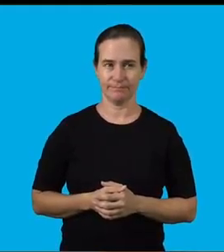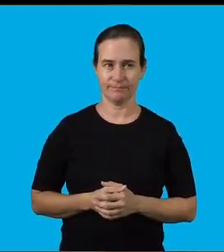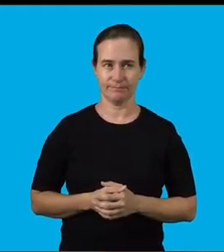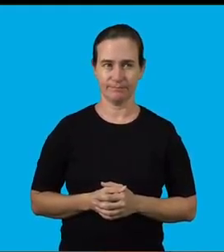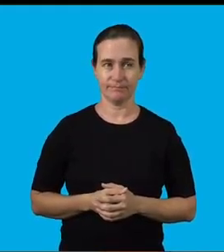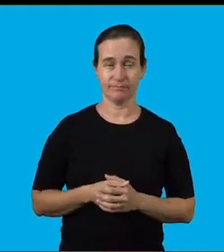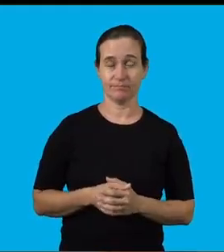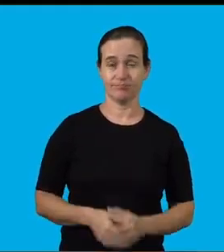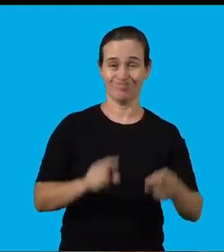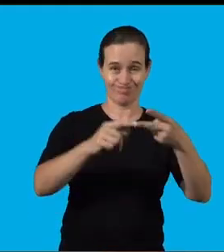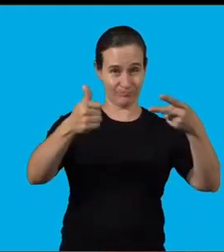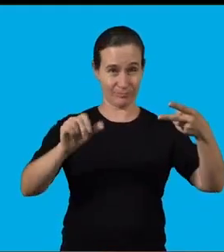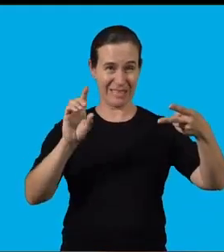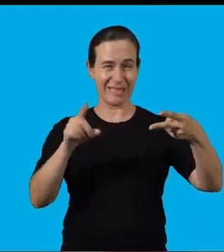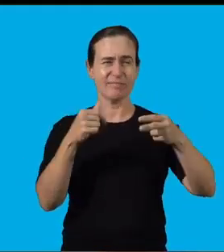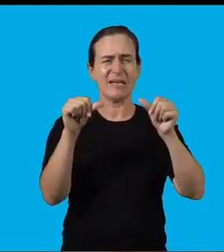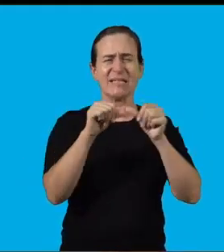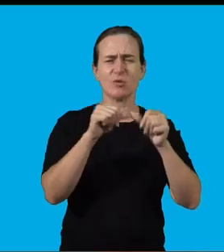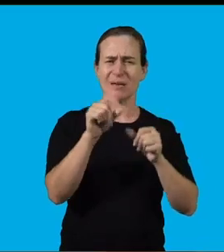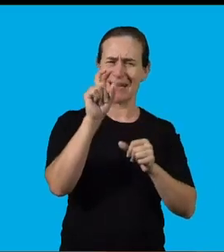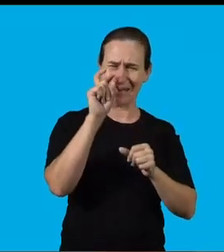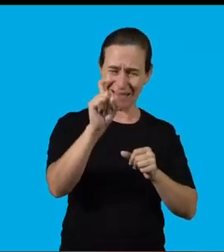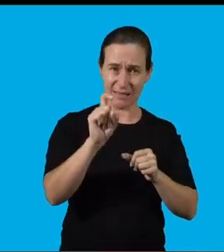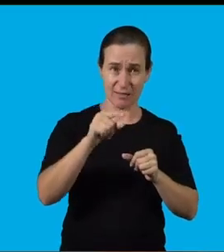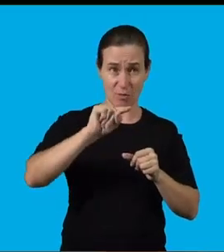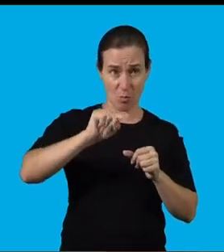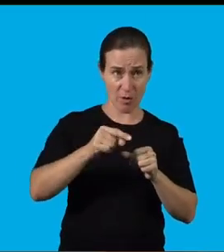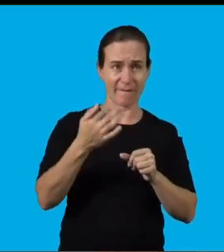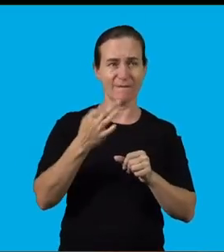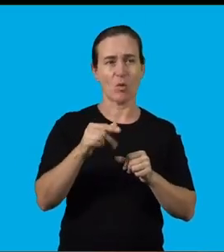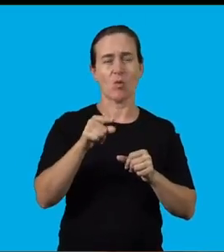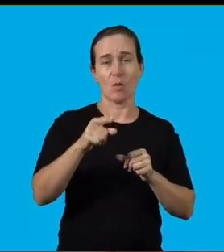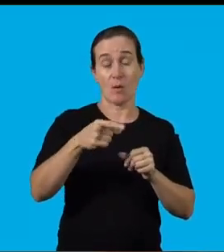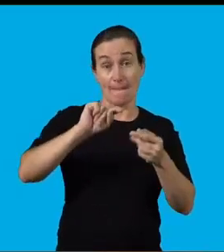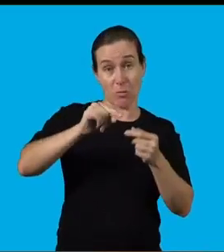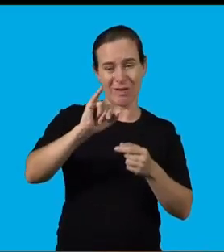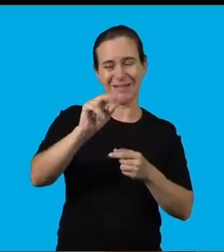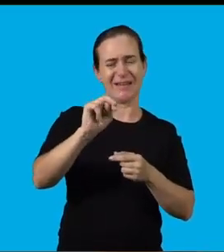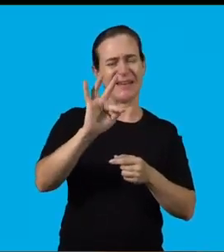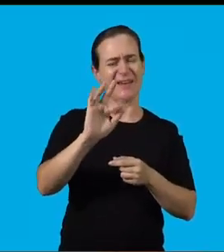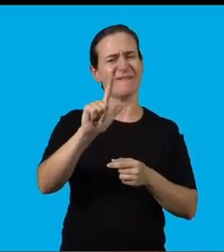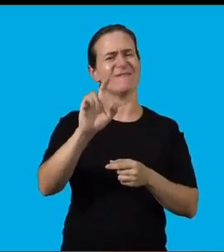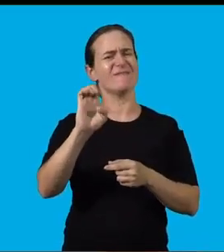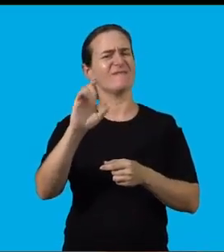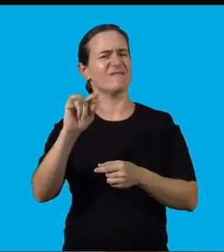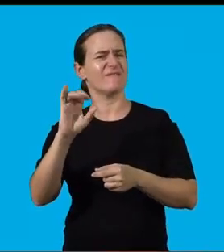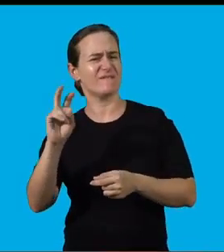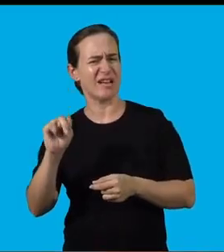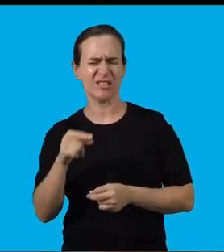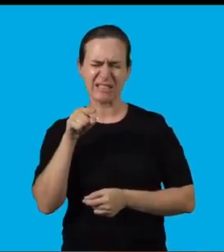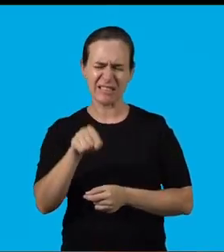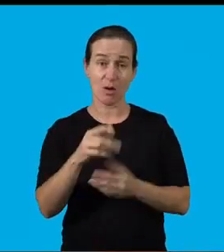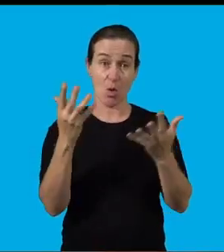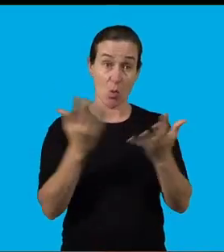at this next part of this question, which is determine the x-coordinate of the point of inflection. And this one is interesting because, remember, your point of inflection is